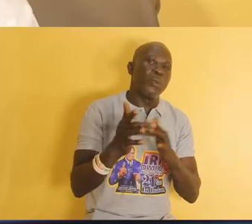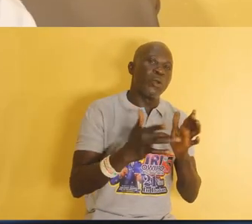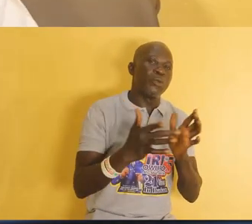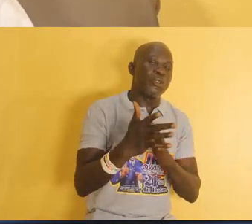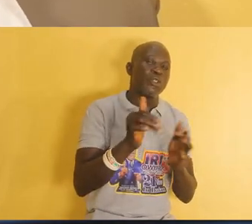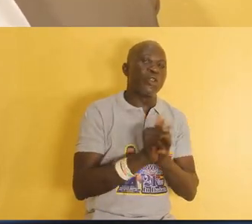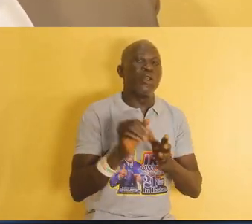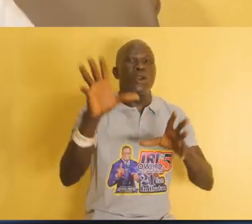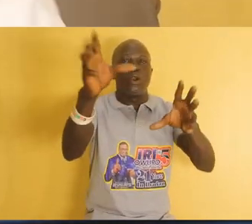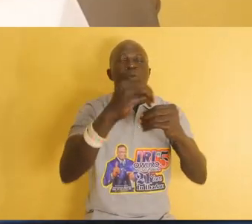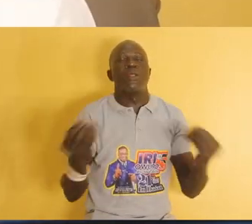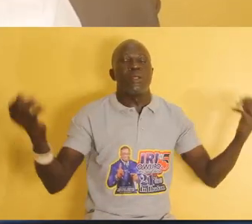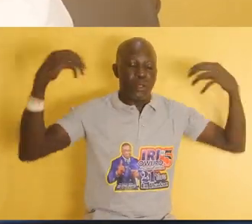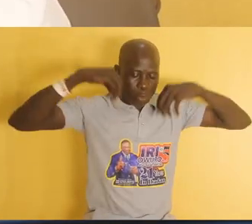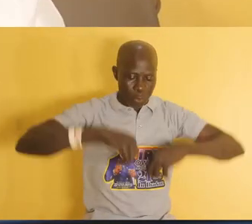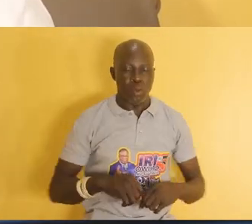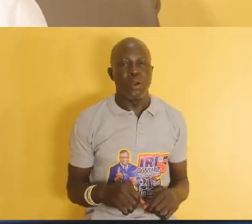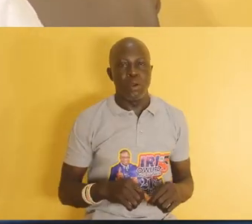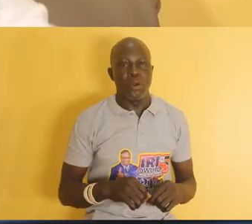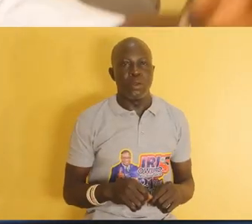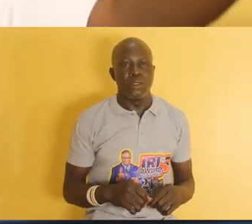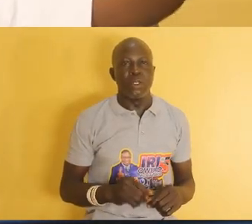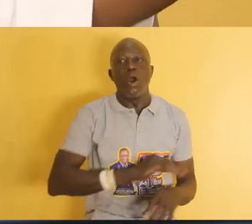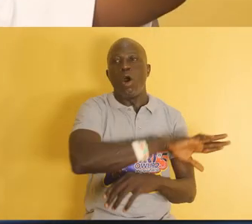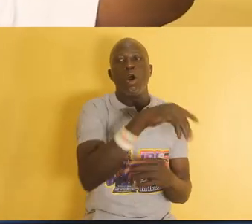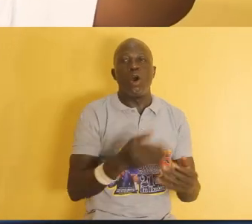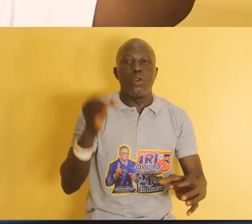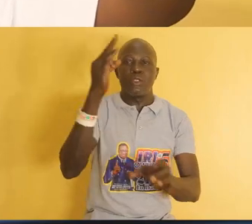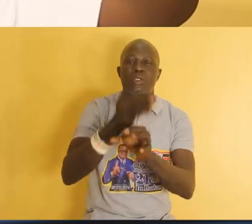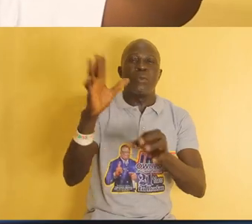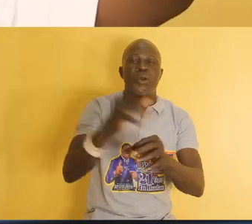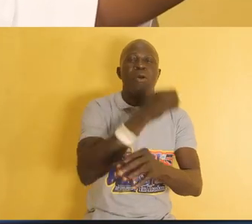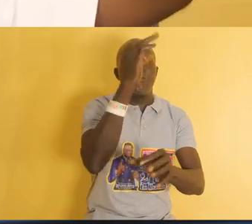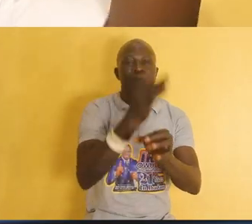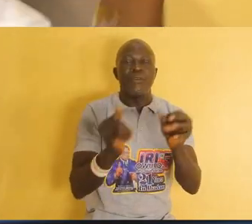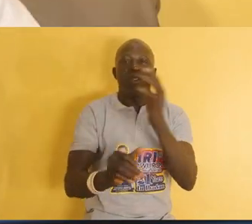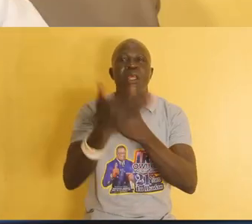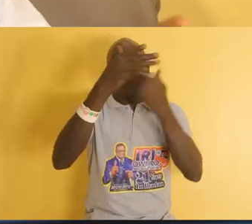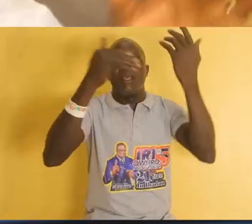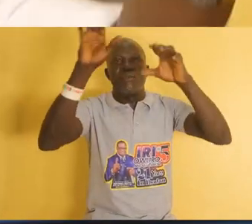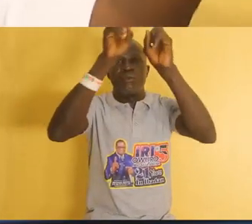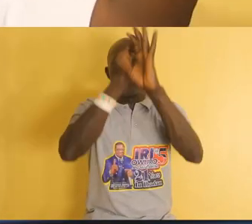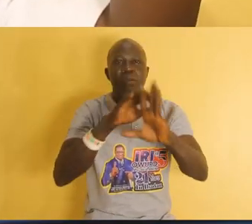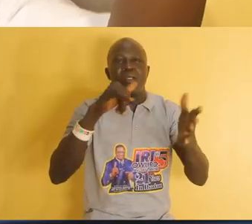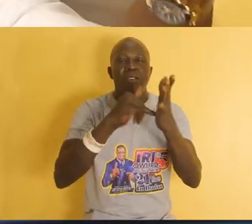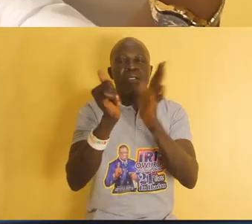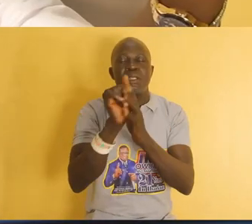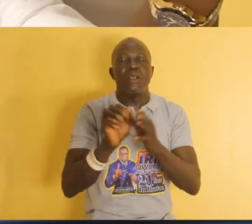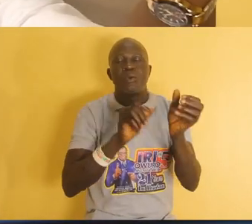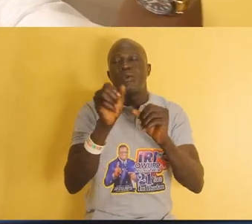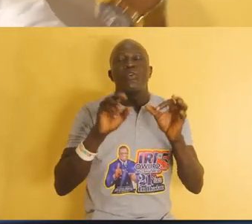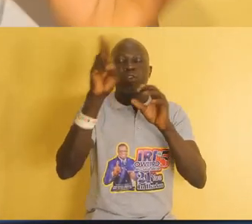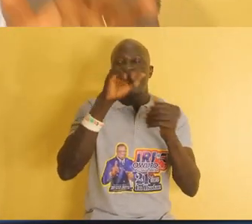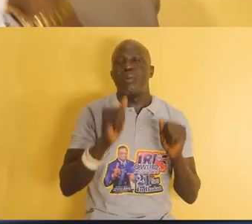Jesu o ya ko gbe owo amen ogo apere babo yen all your symbol of faith oro ko ya si mo amen yo be si si